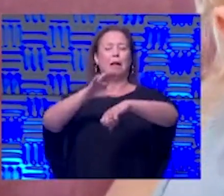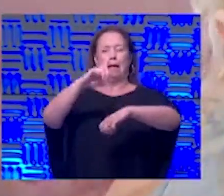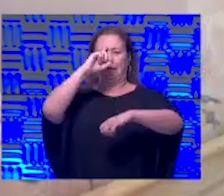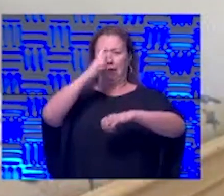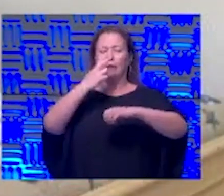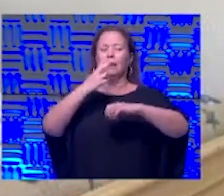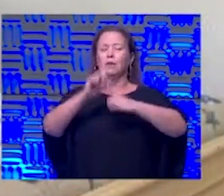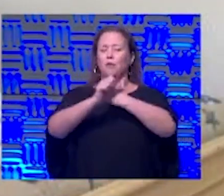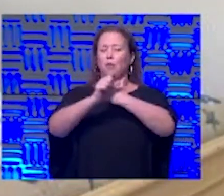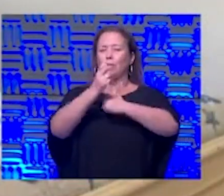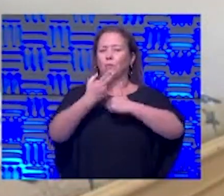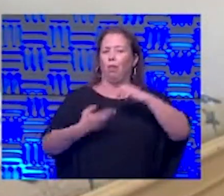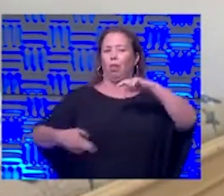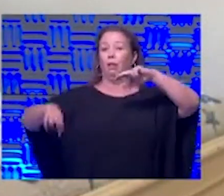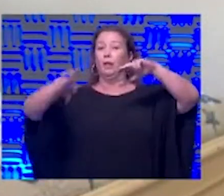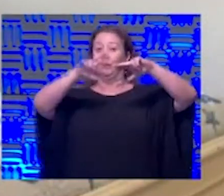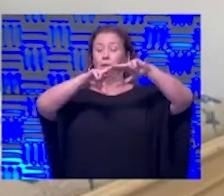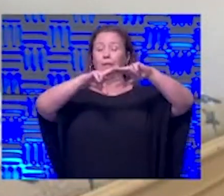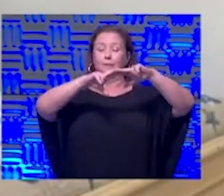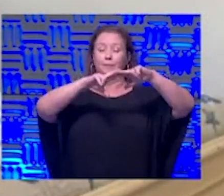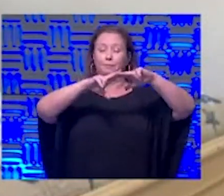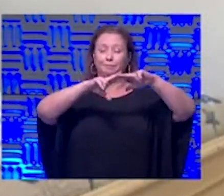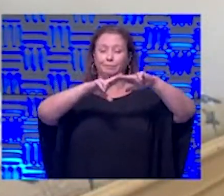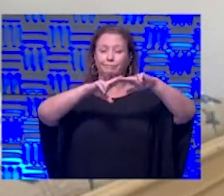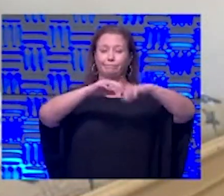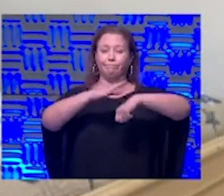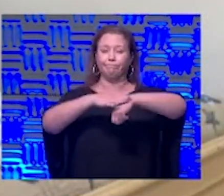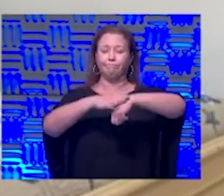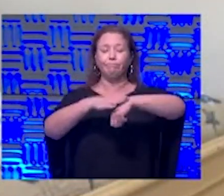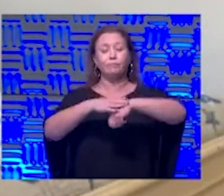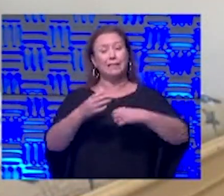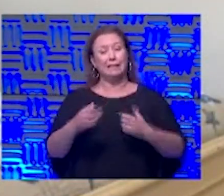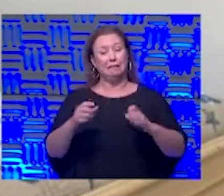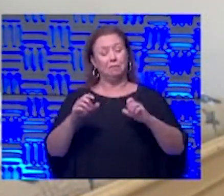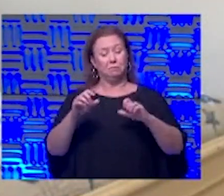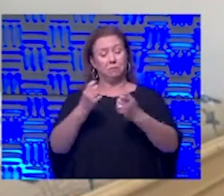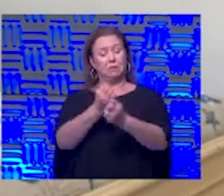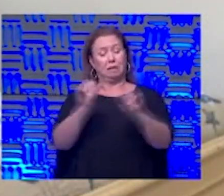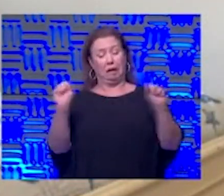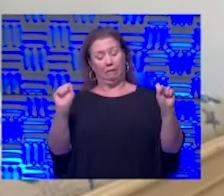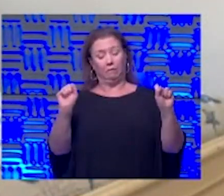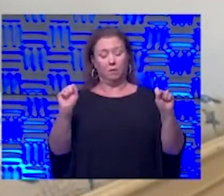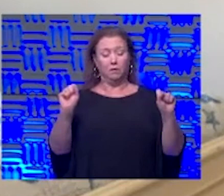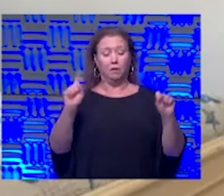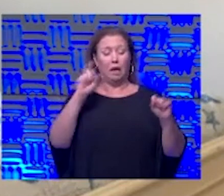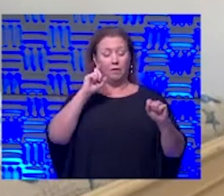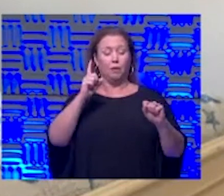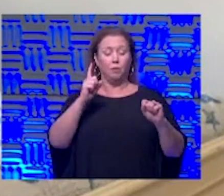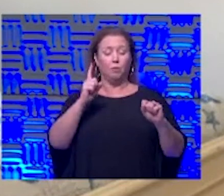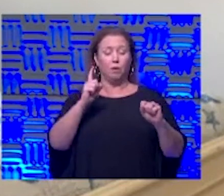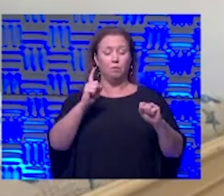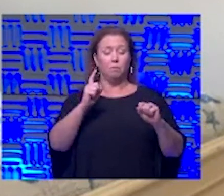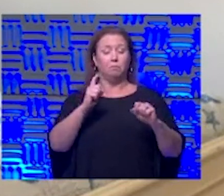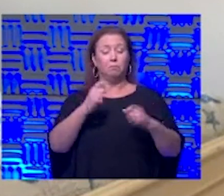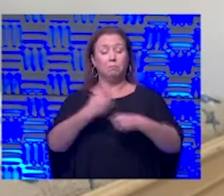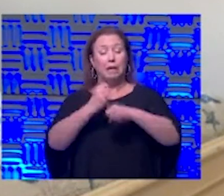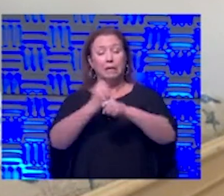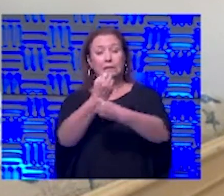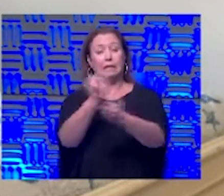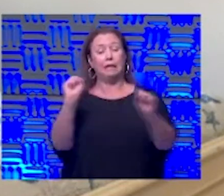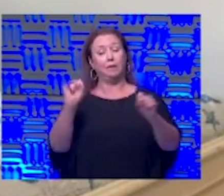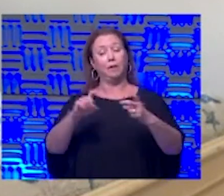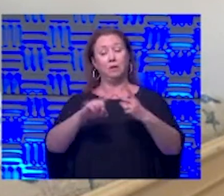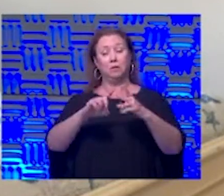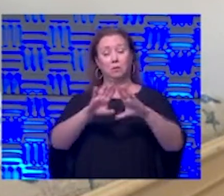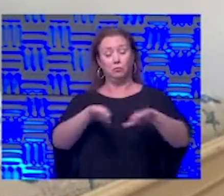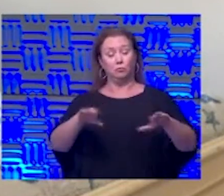risk exponentially. So can it be safe? I think you can work on making it safe. Are the children going to